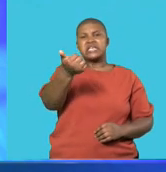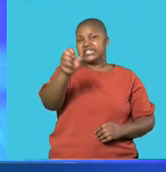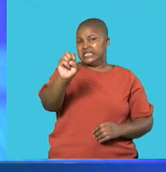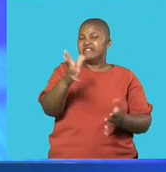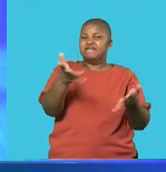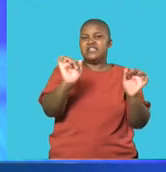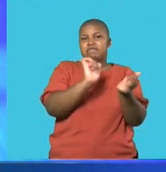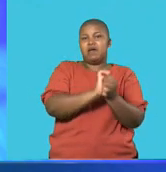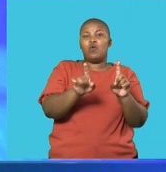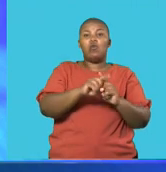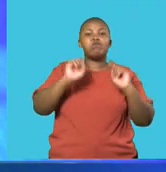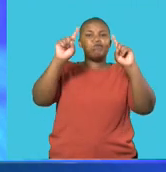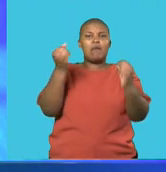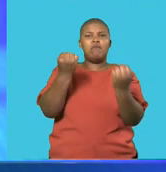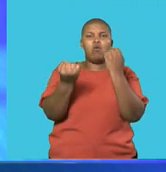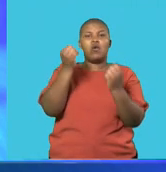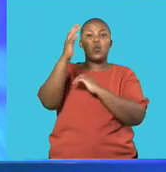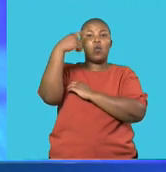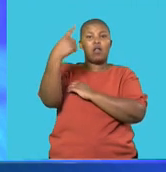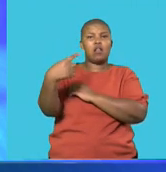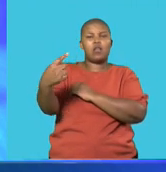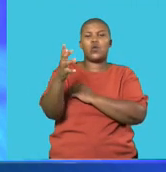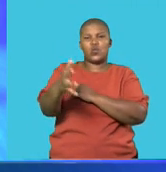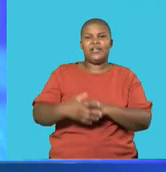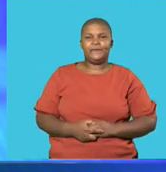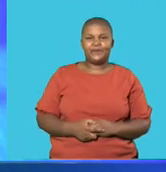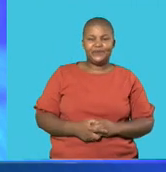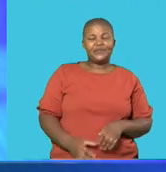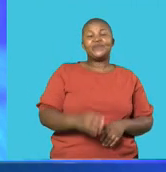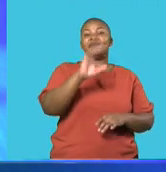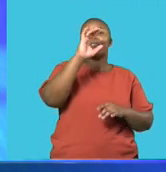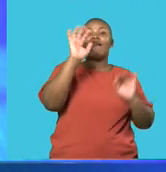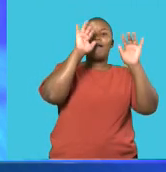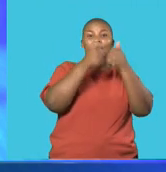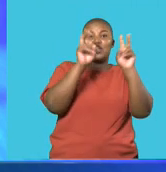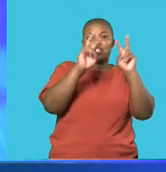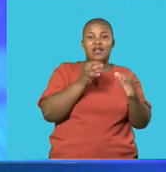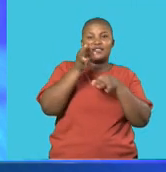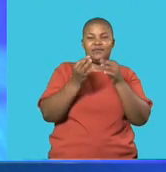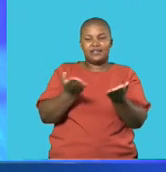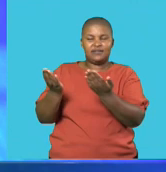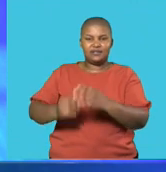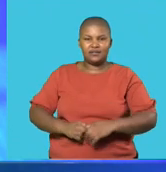arrested and is expected to appear in court next week. City Power's Isaac Mangena explains.